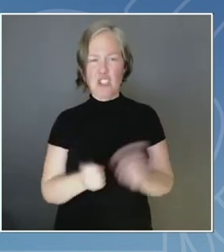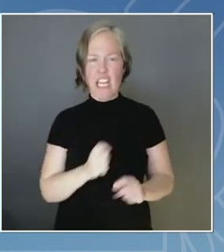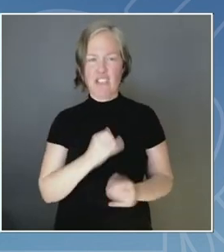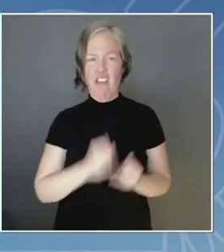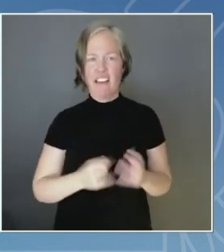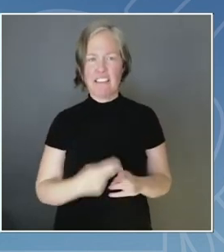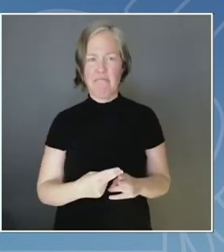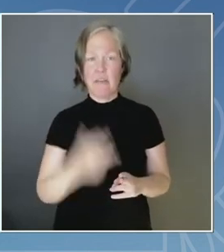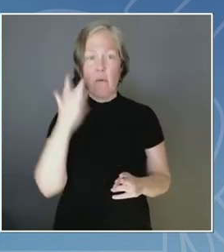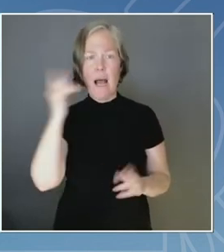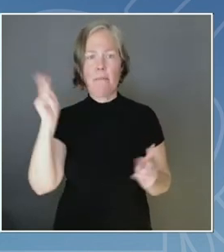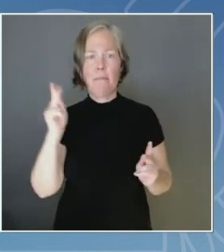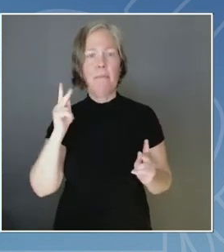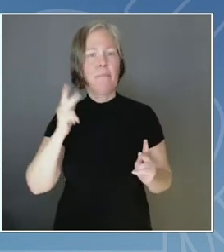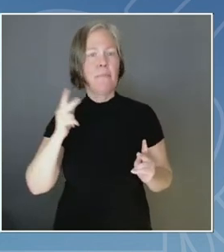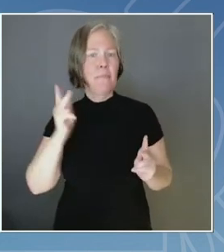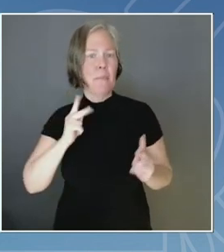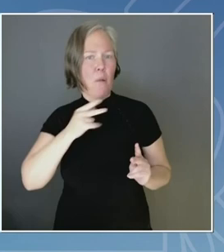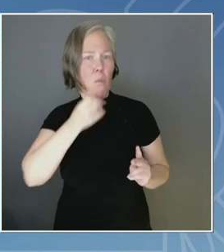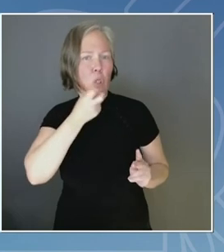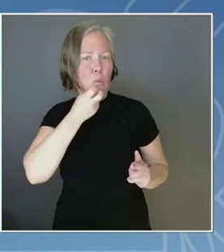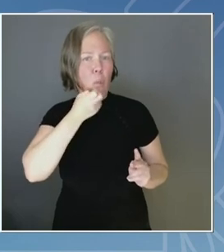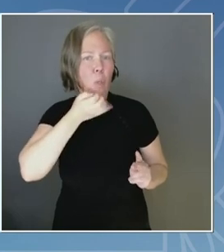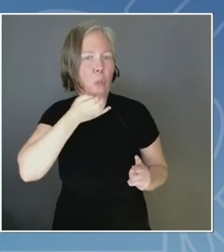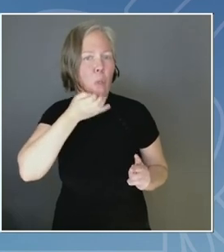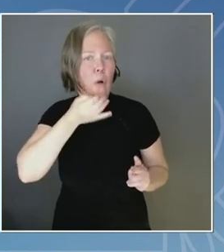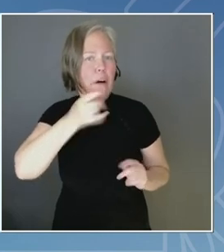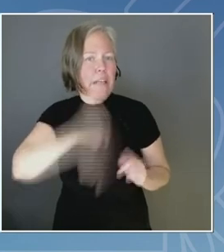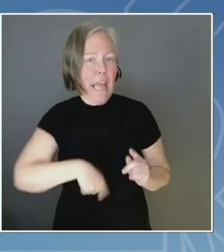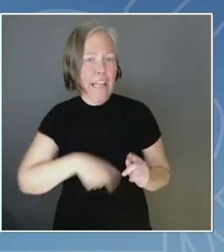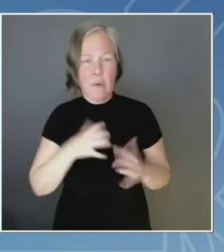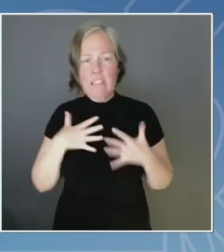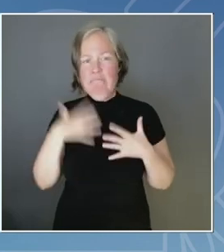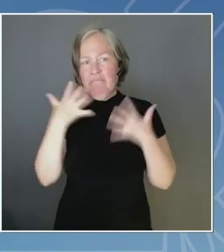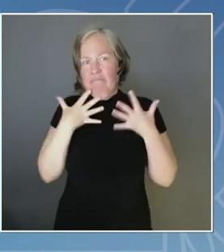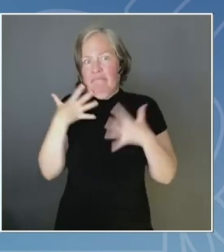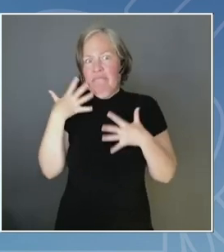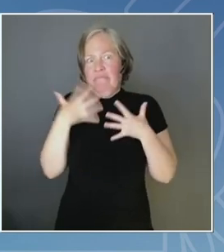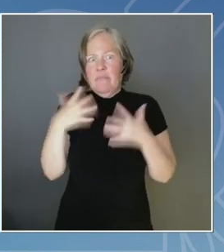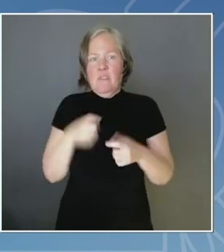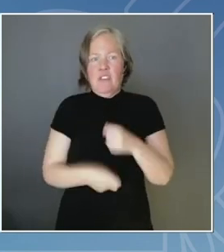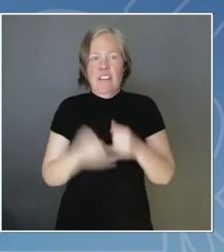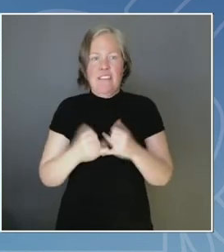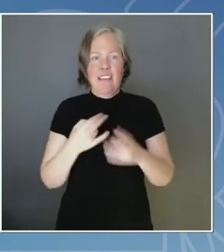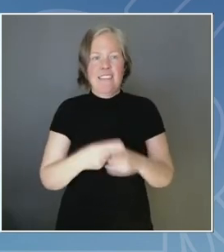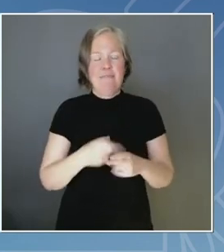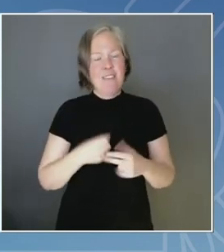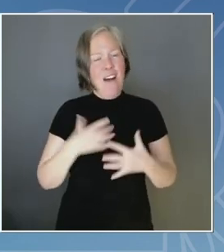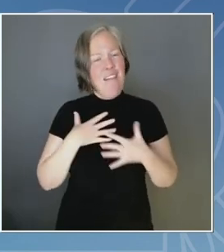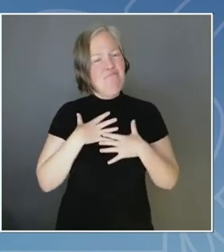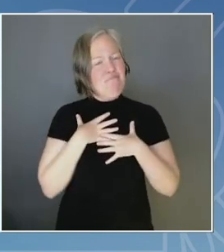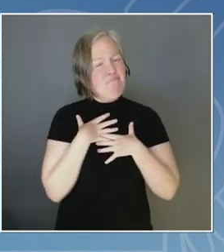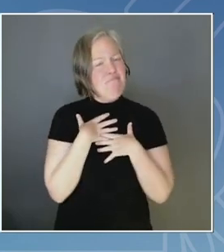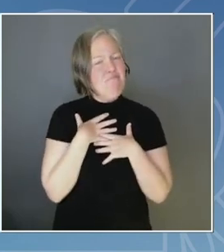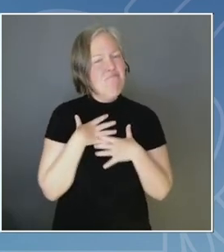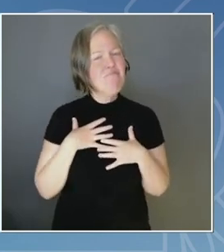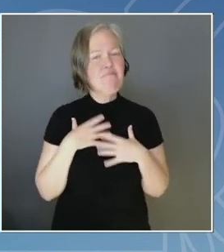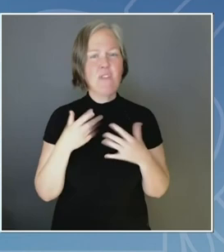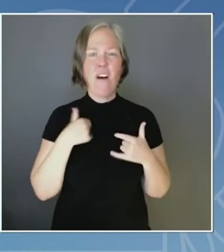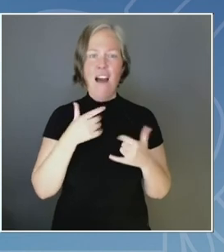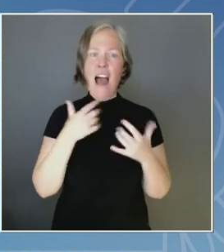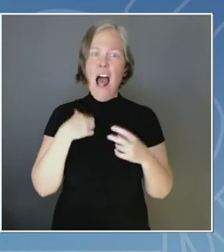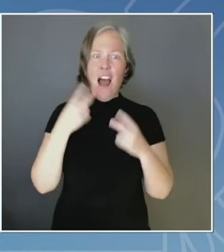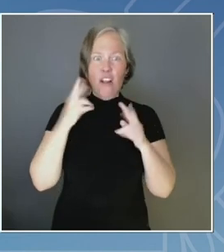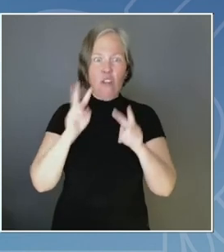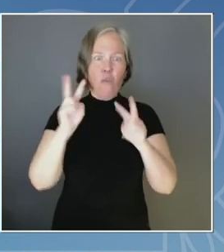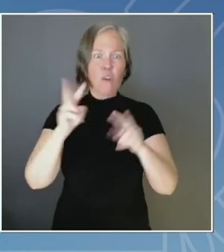And now I look back and I wish that, people like him would no longer feel that sense of shame. So thank you for sharing